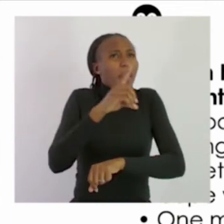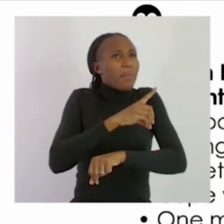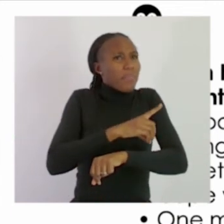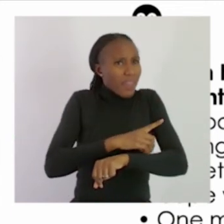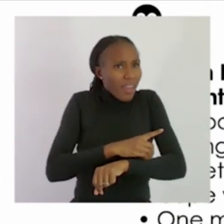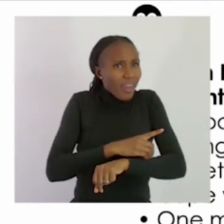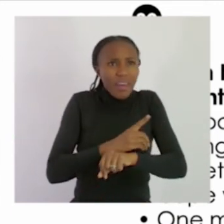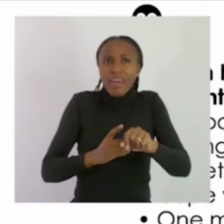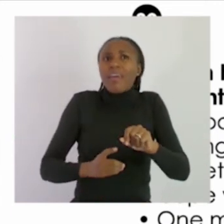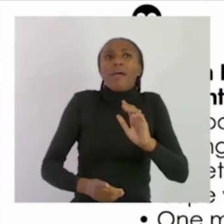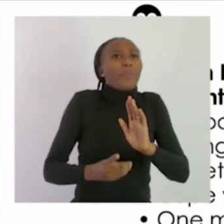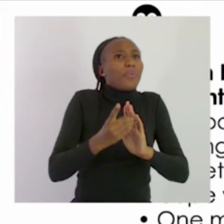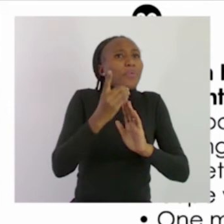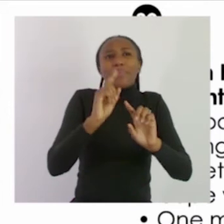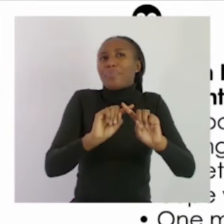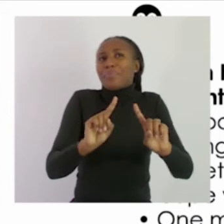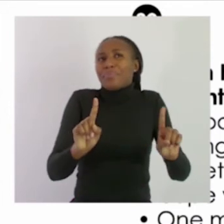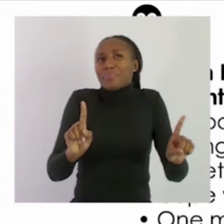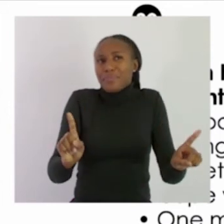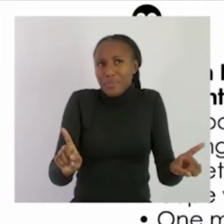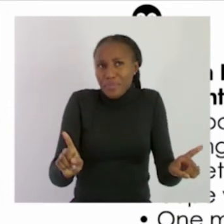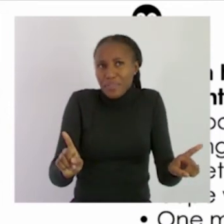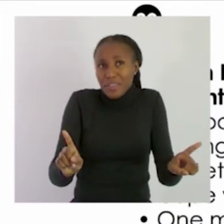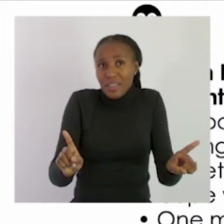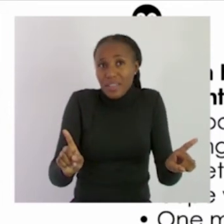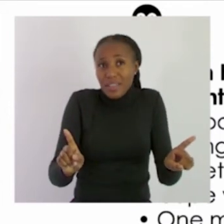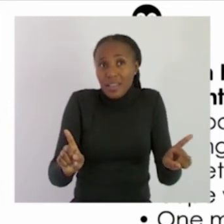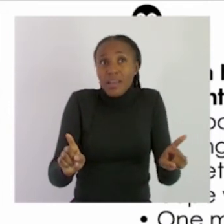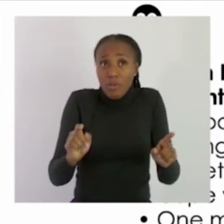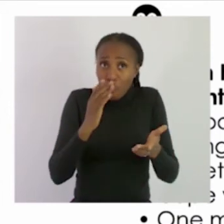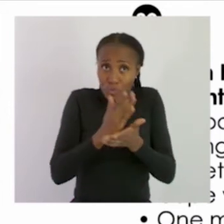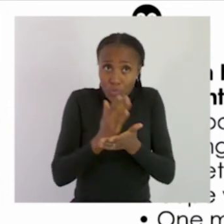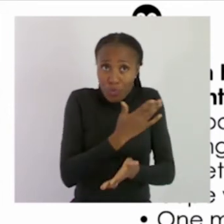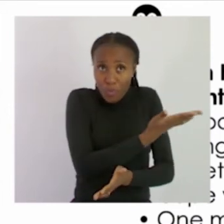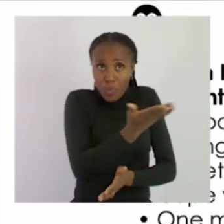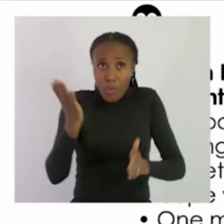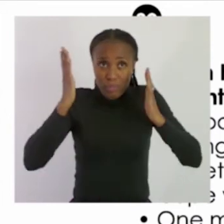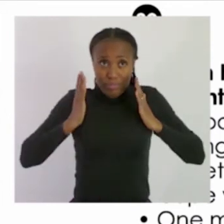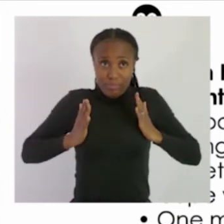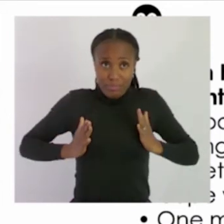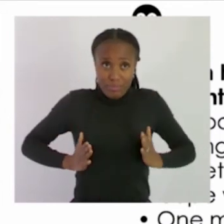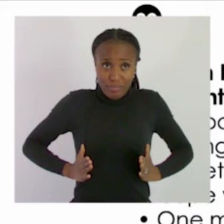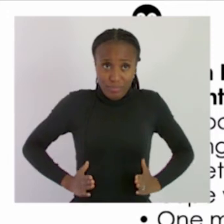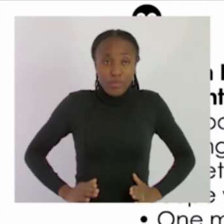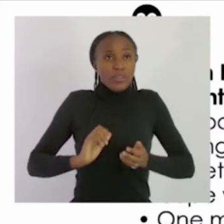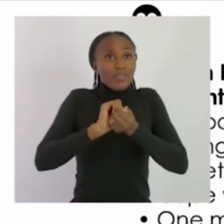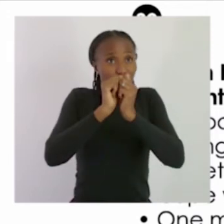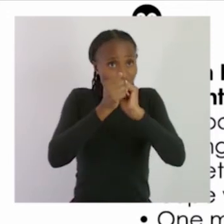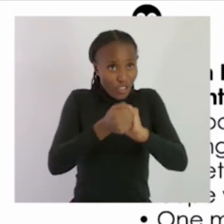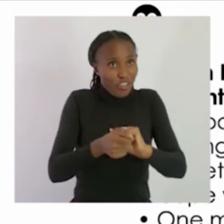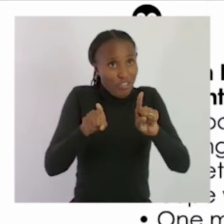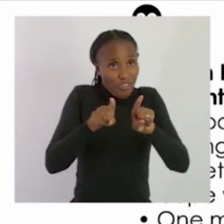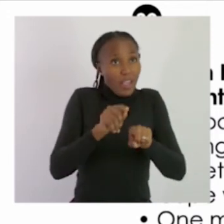It says, our bodies change in similar ways, meaning that your body have to change as